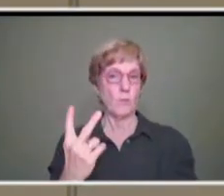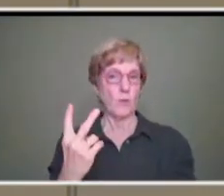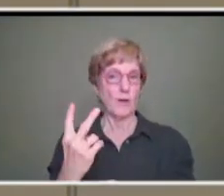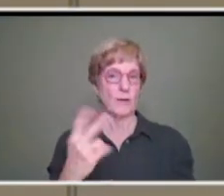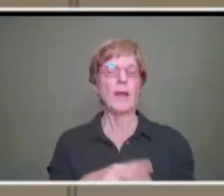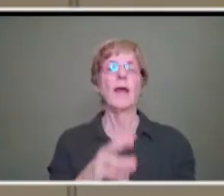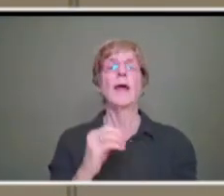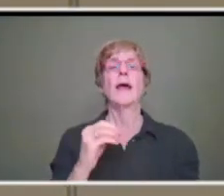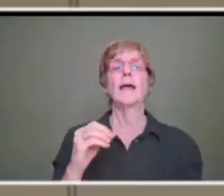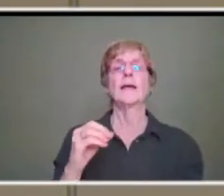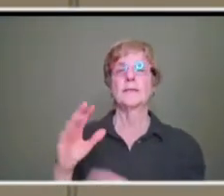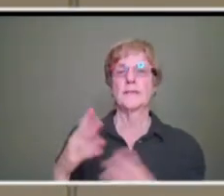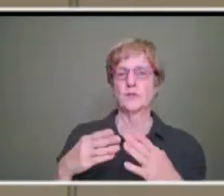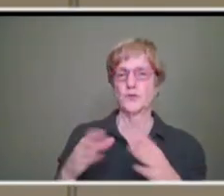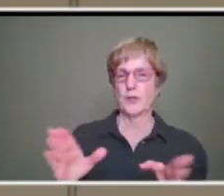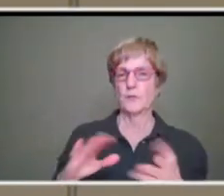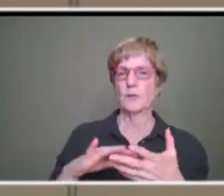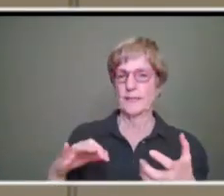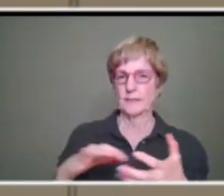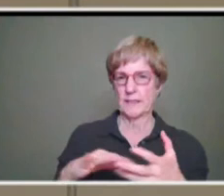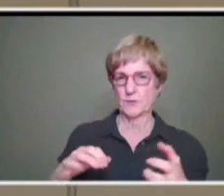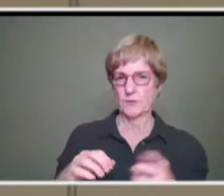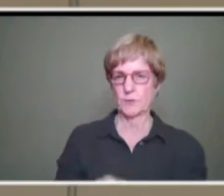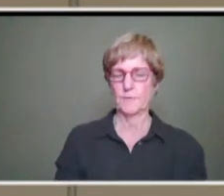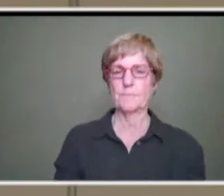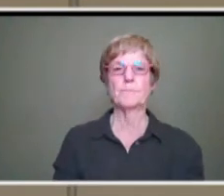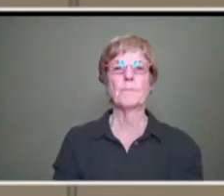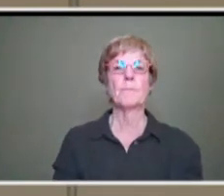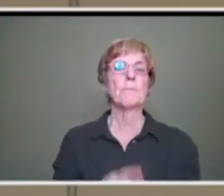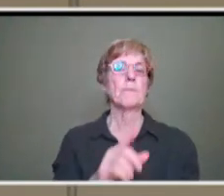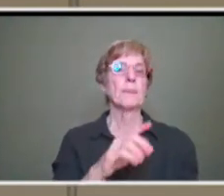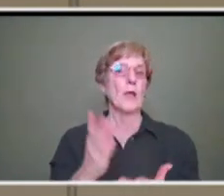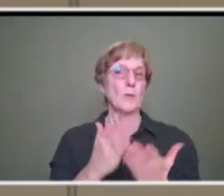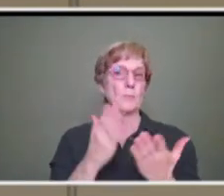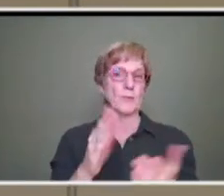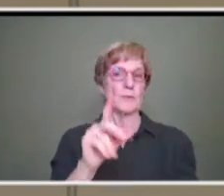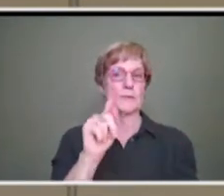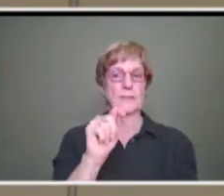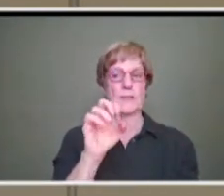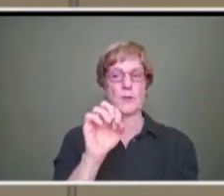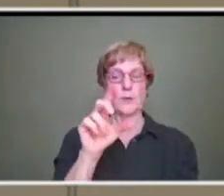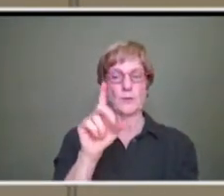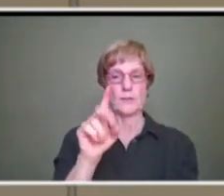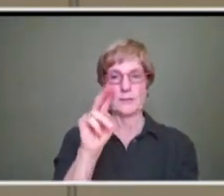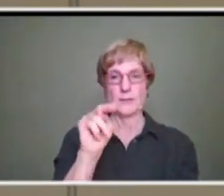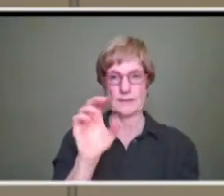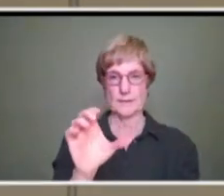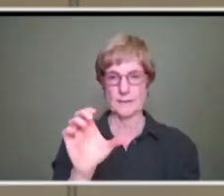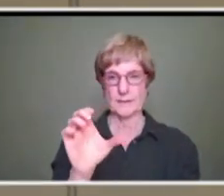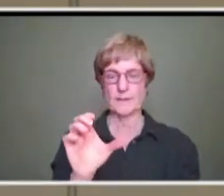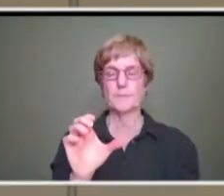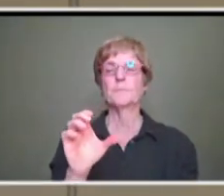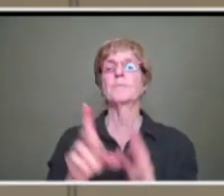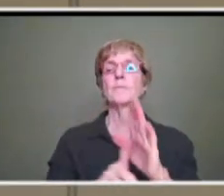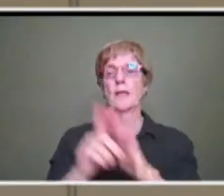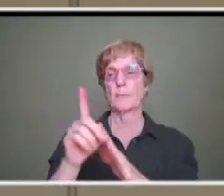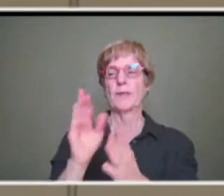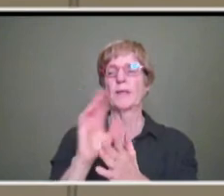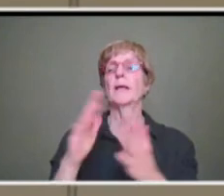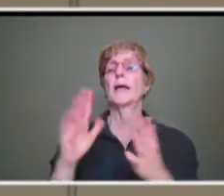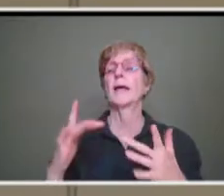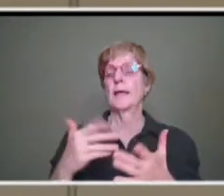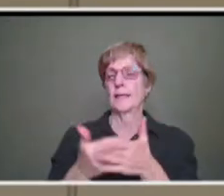industrial um the proposed zoning is todnc Transit oriented development neighborhood center and